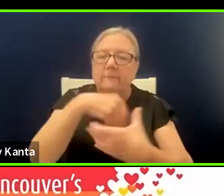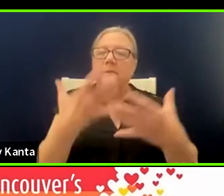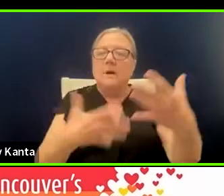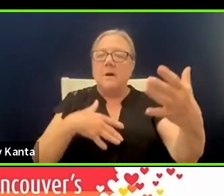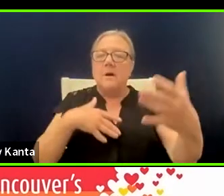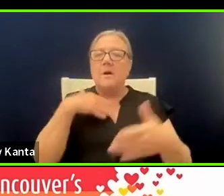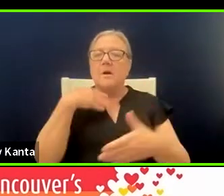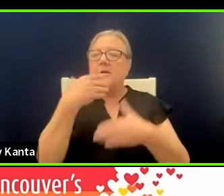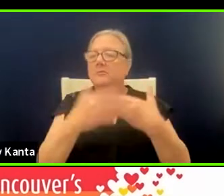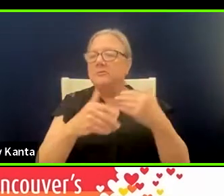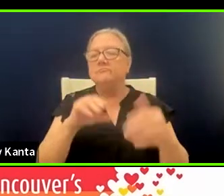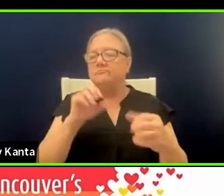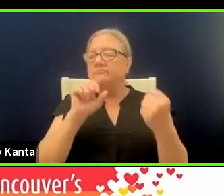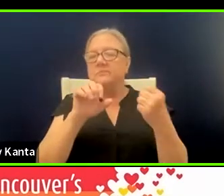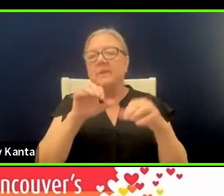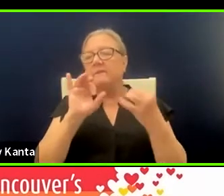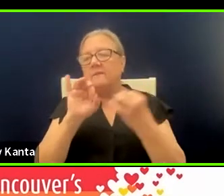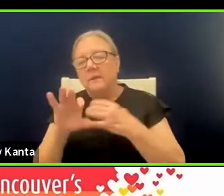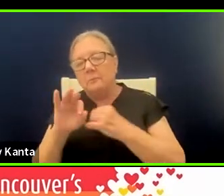Mm-hmm.